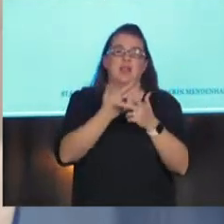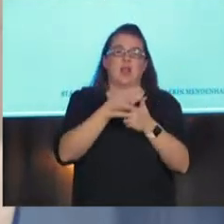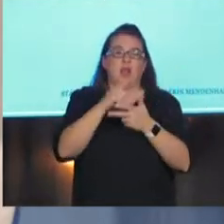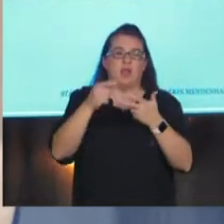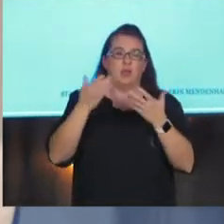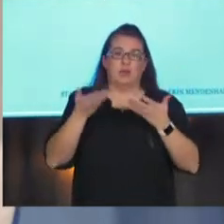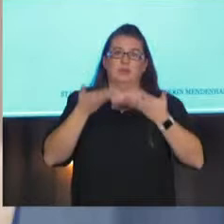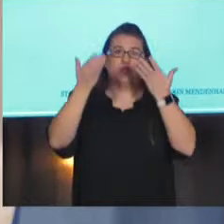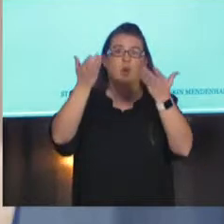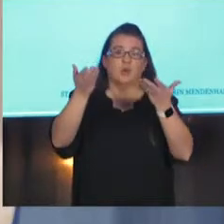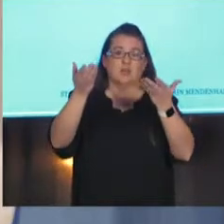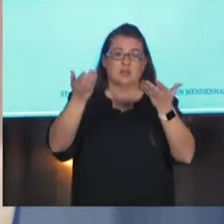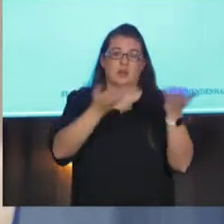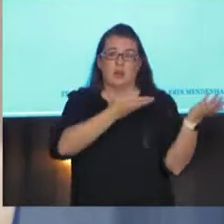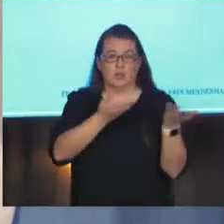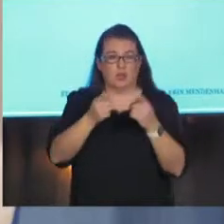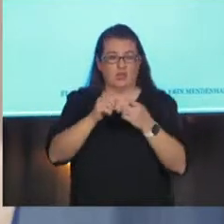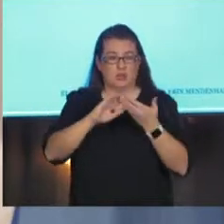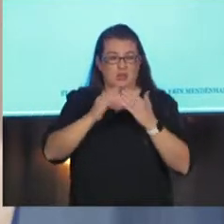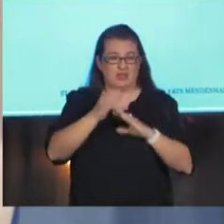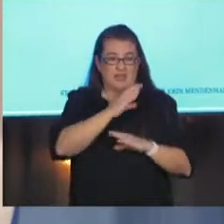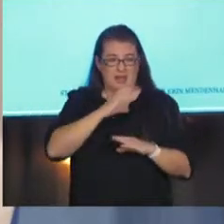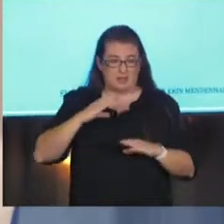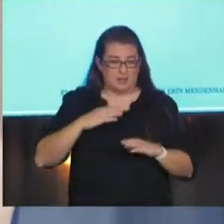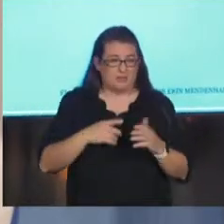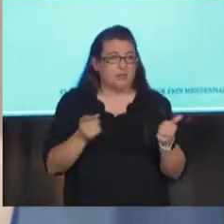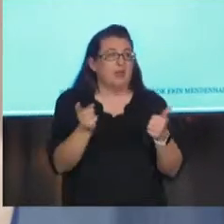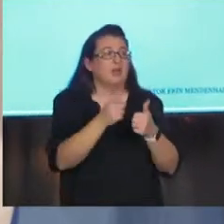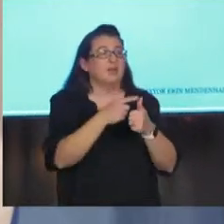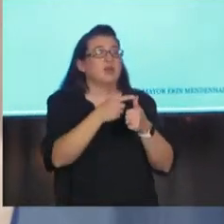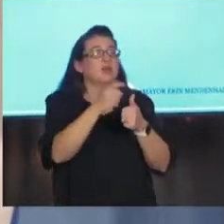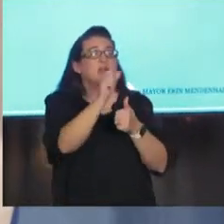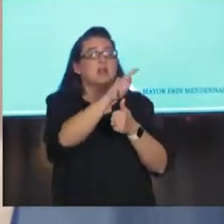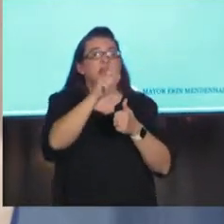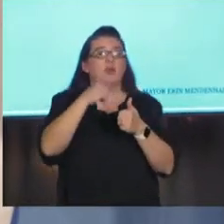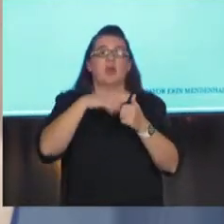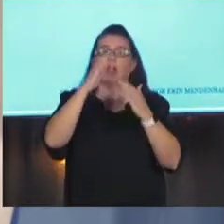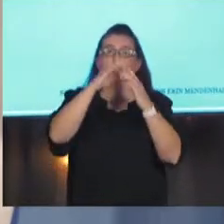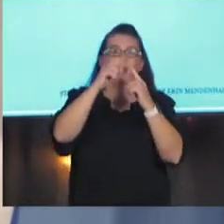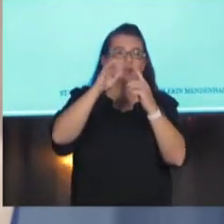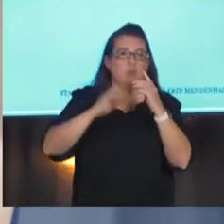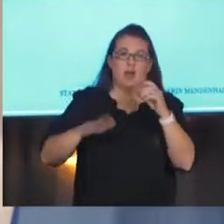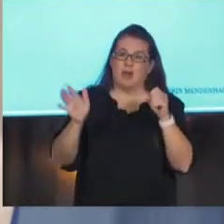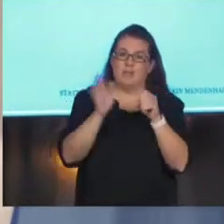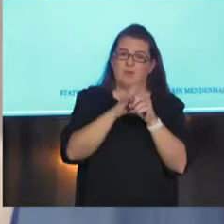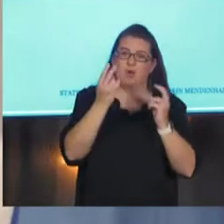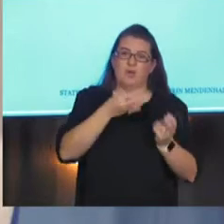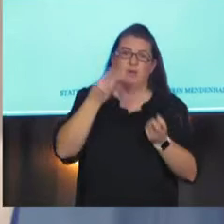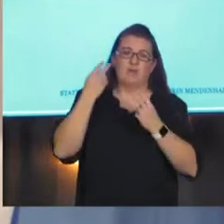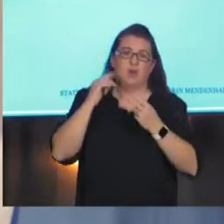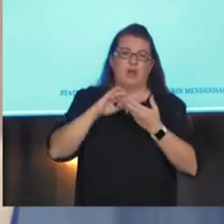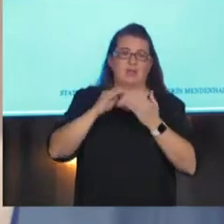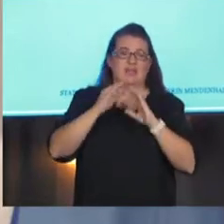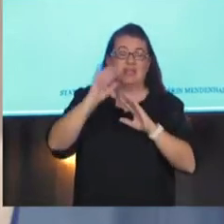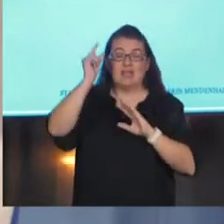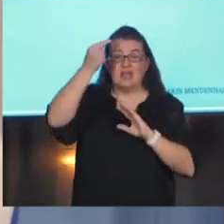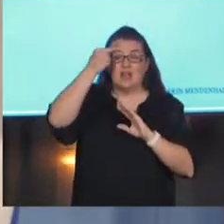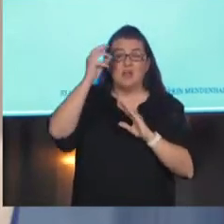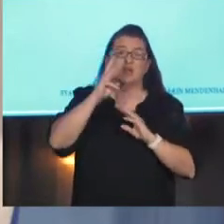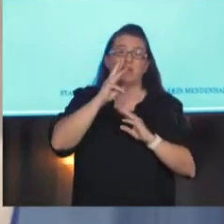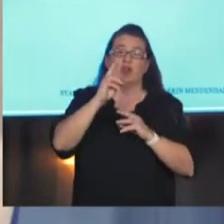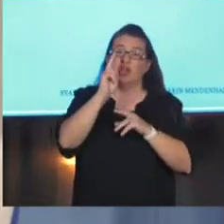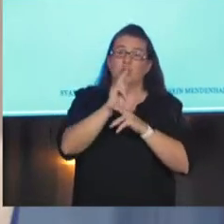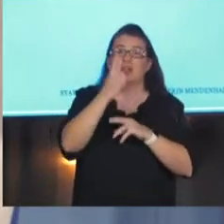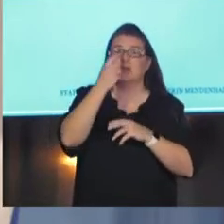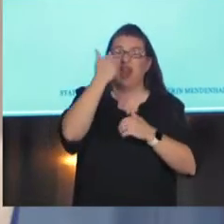City Council. First, Salt Lake City will conduct a top-to-bottom review of the city government's water usage in every